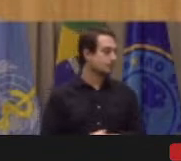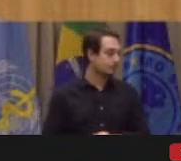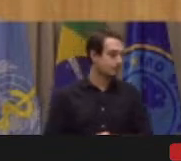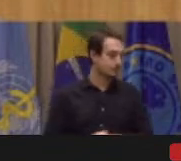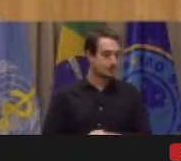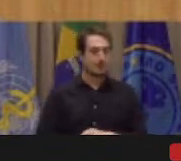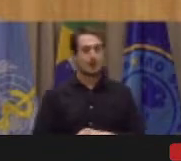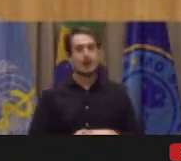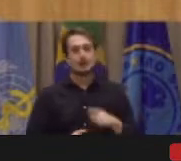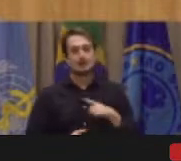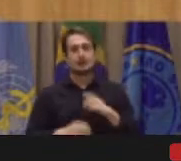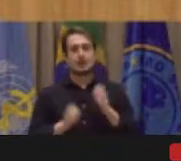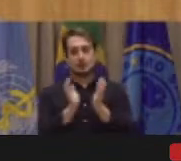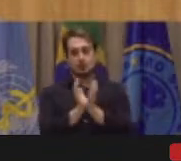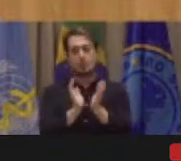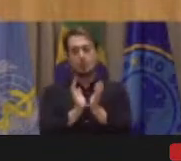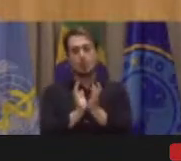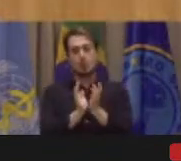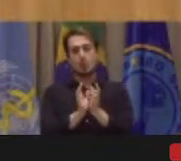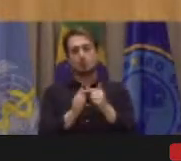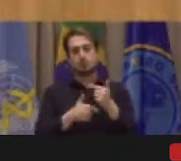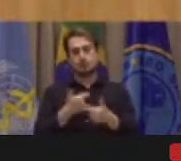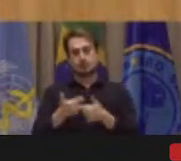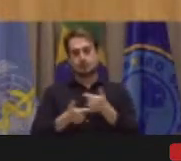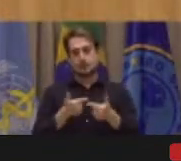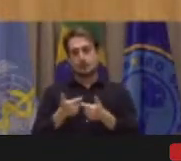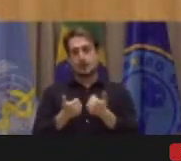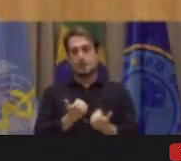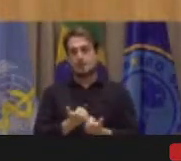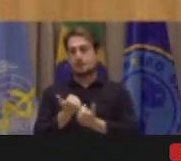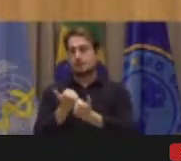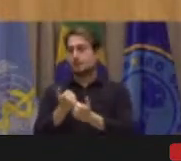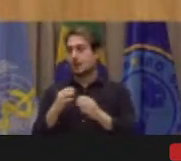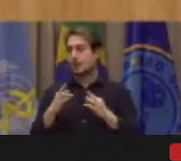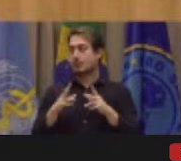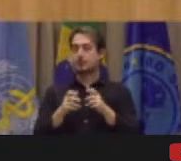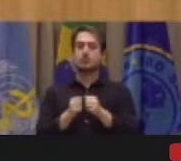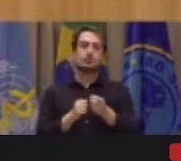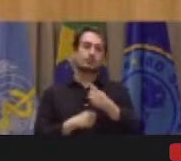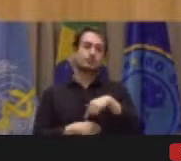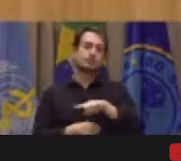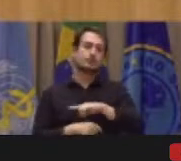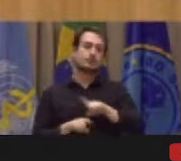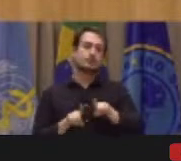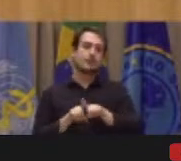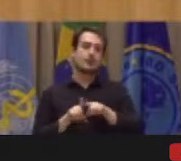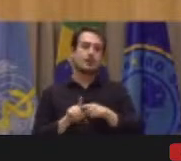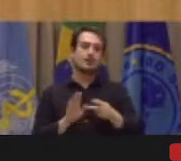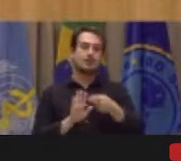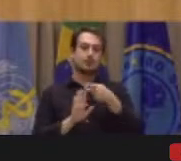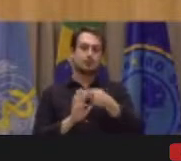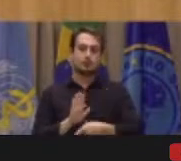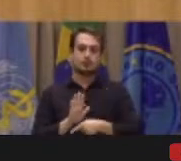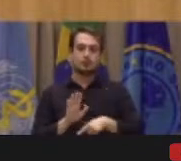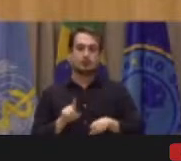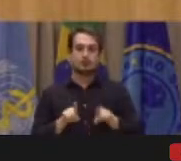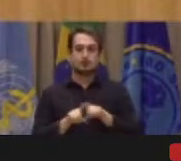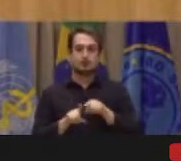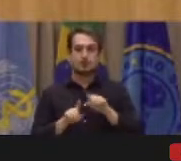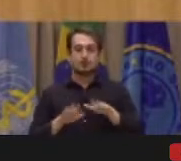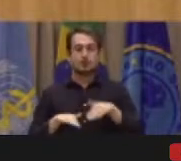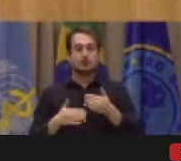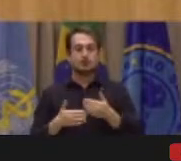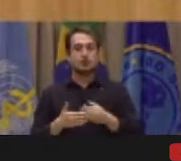Like Dr. Roberto said, we have a group that sustain all this project,